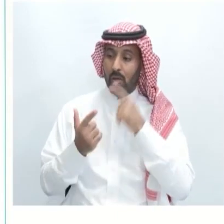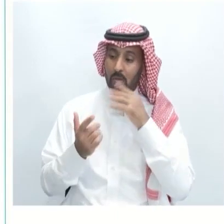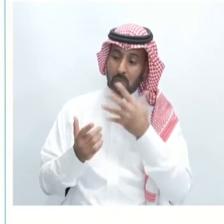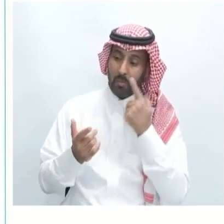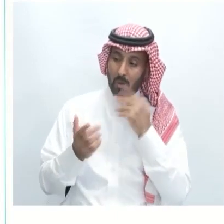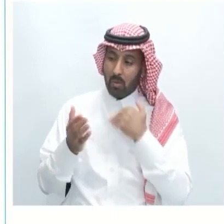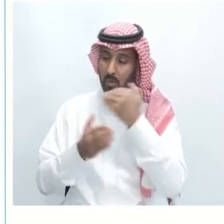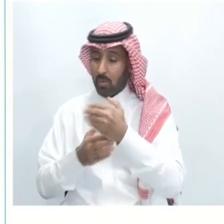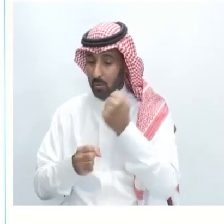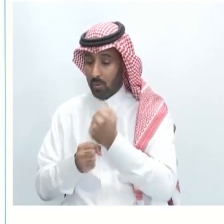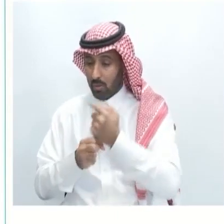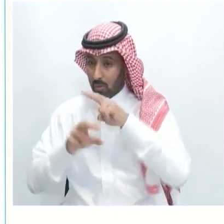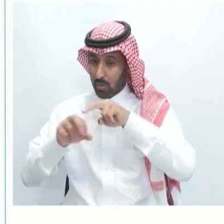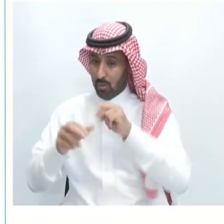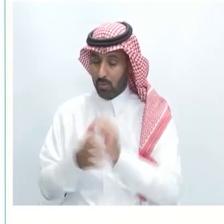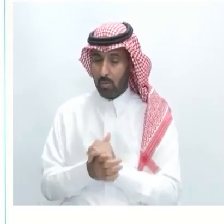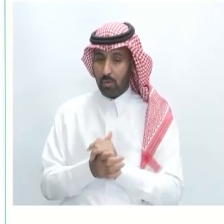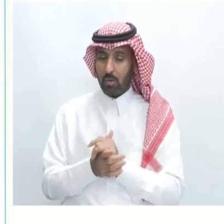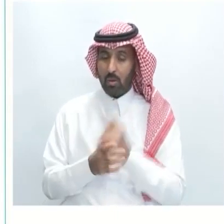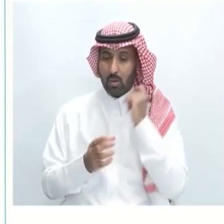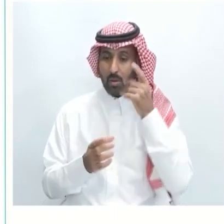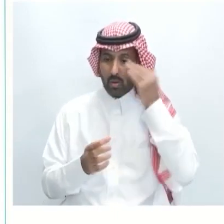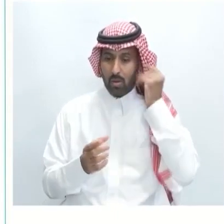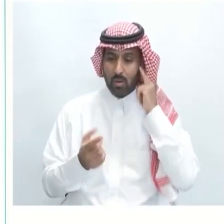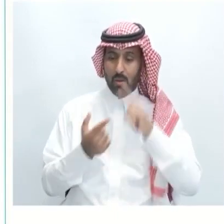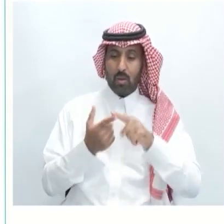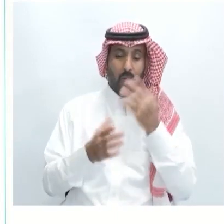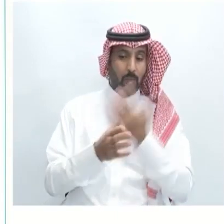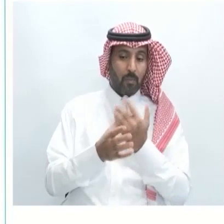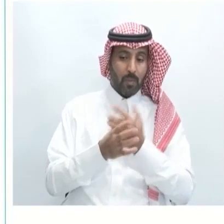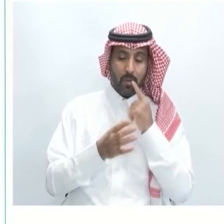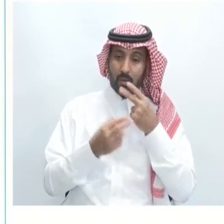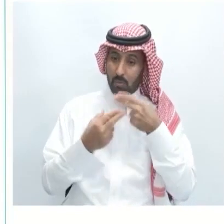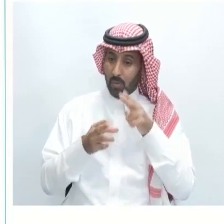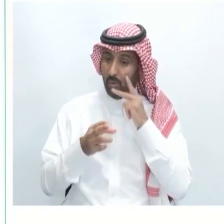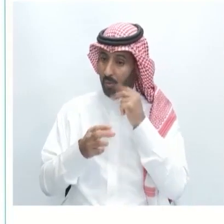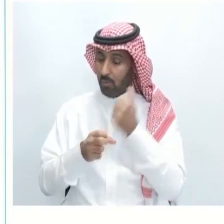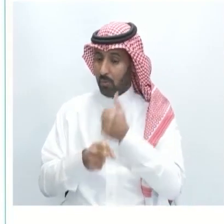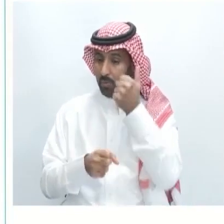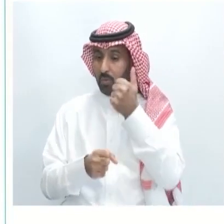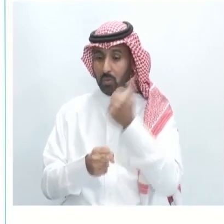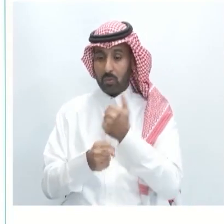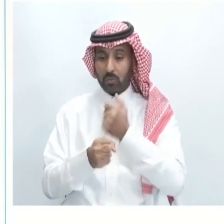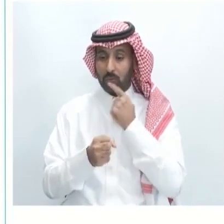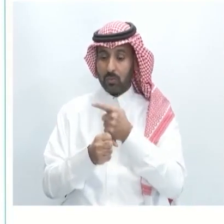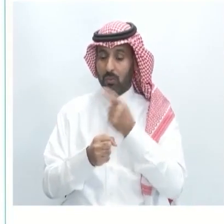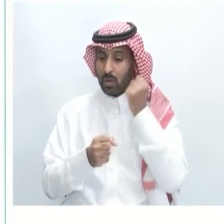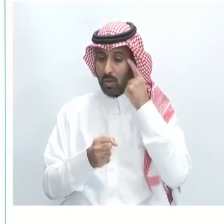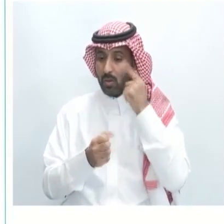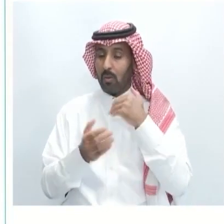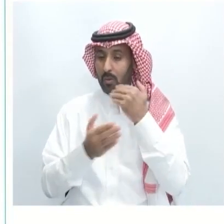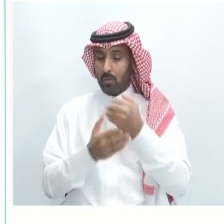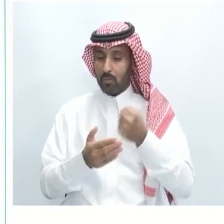possible future career paths. It is a reminder that, because job satisfaction affects both our physical and mental